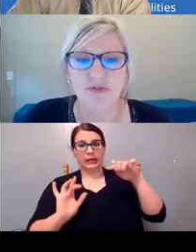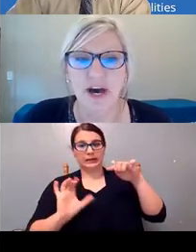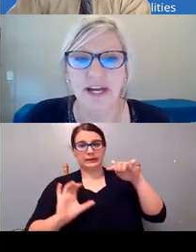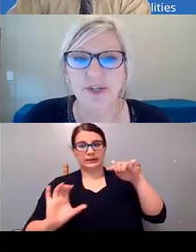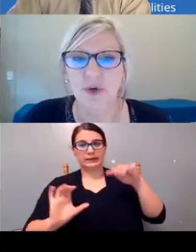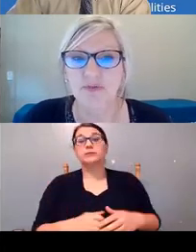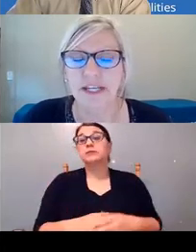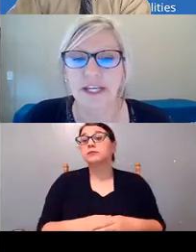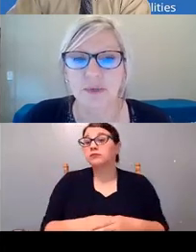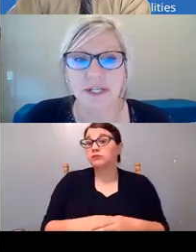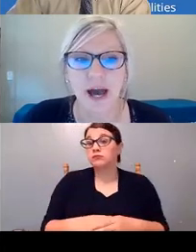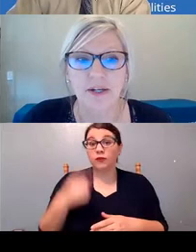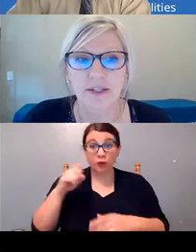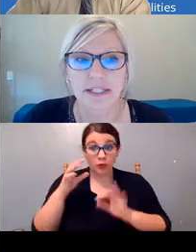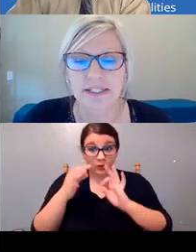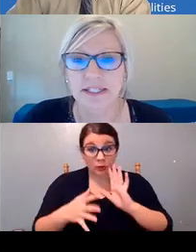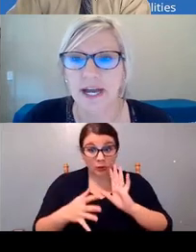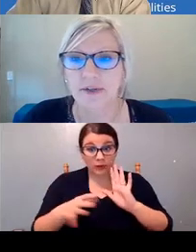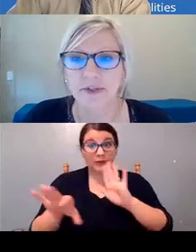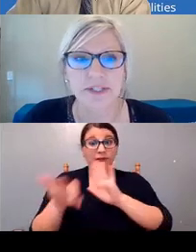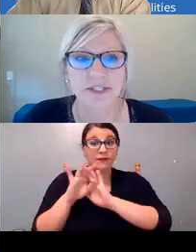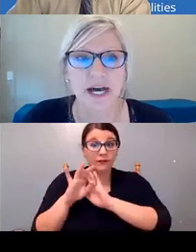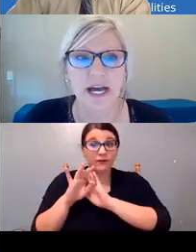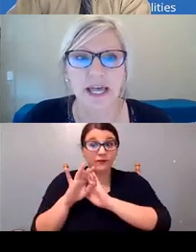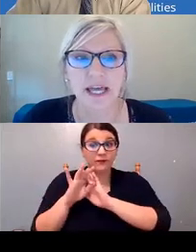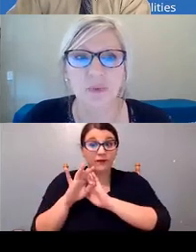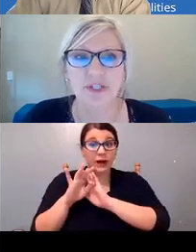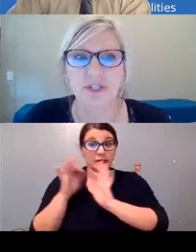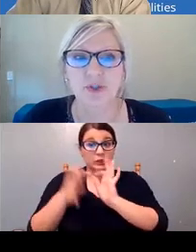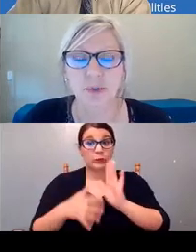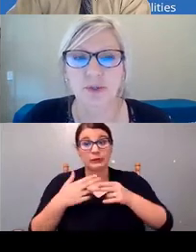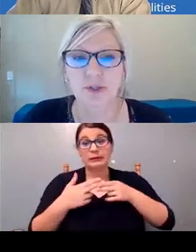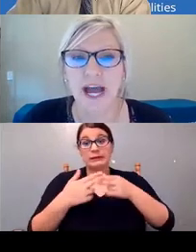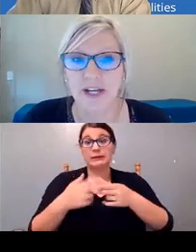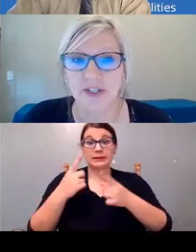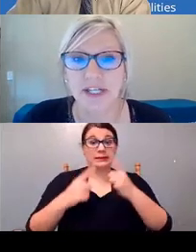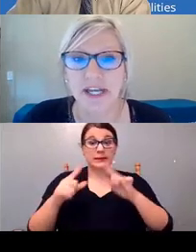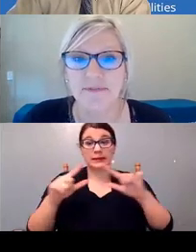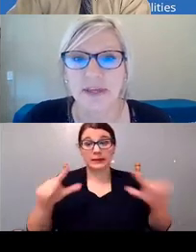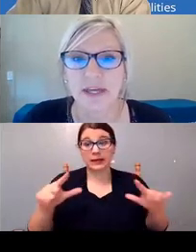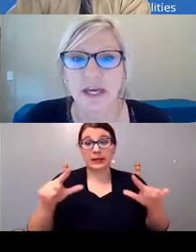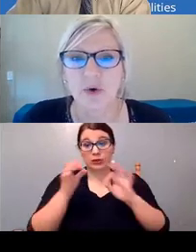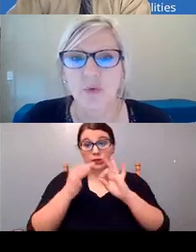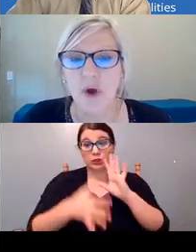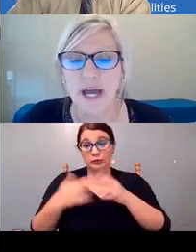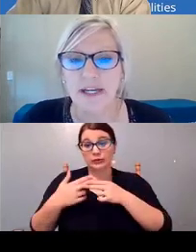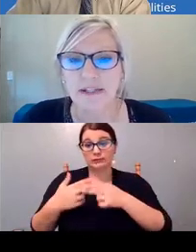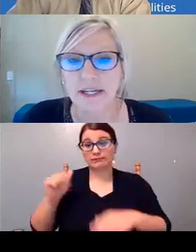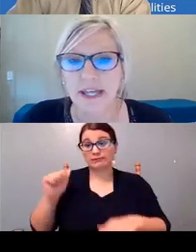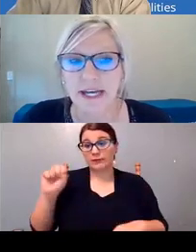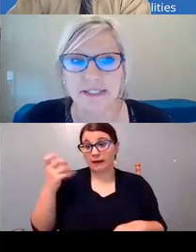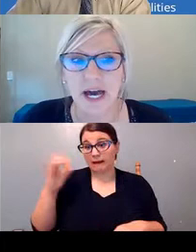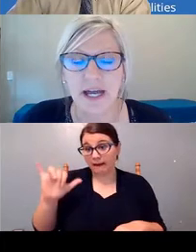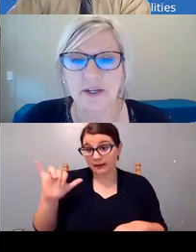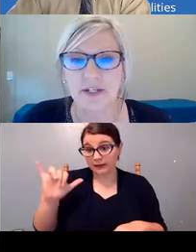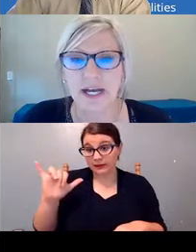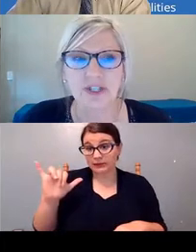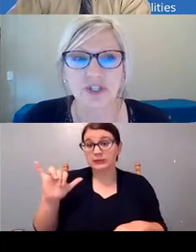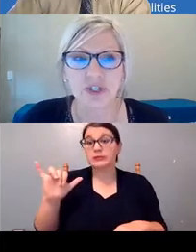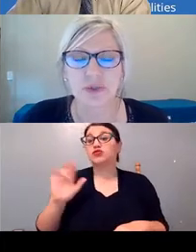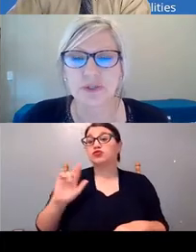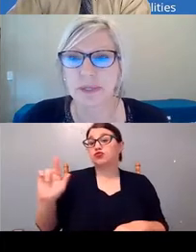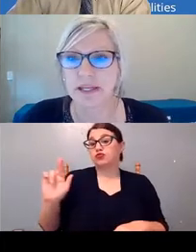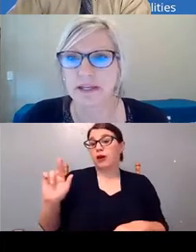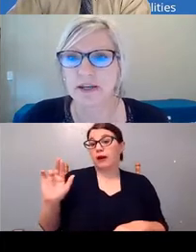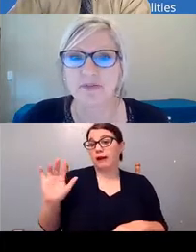you can find her video tile. It's titled Sign Language Interpreter Ashley. Right-click that tile